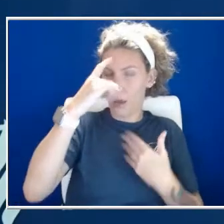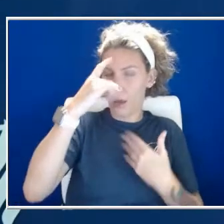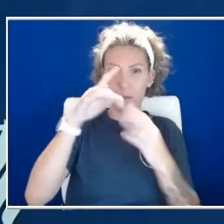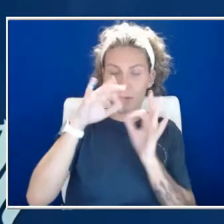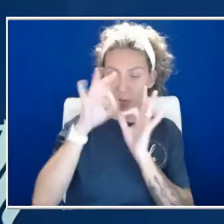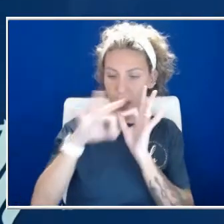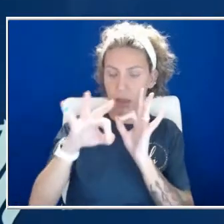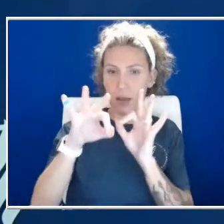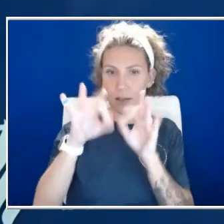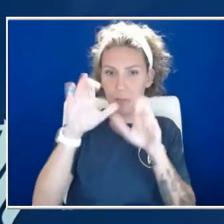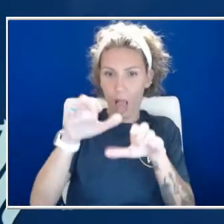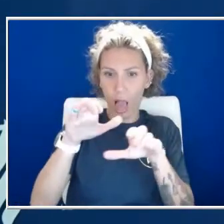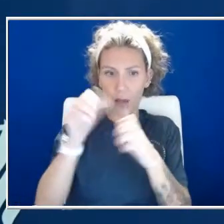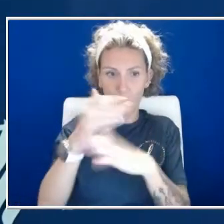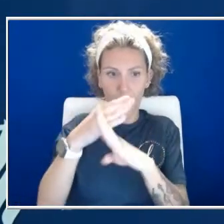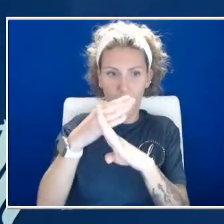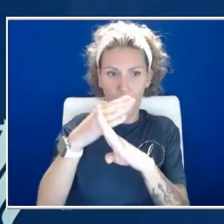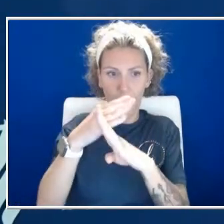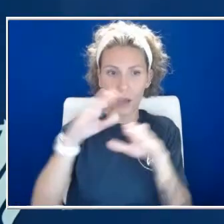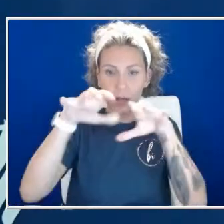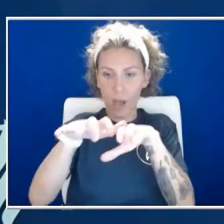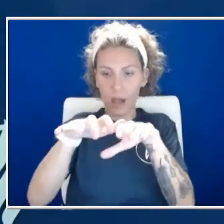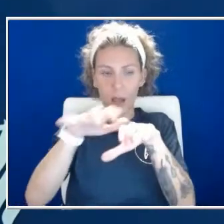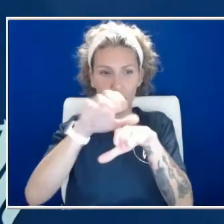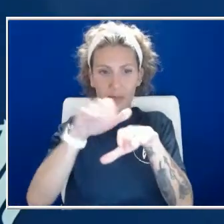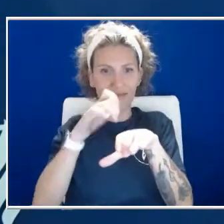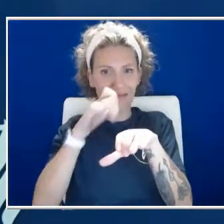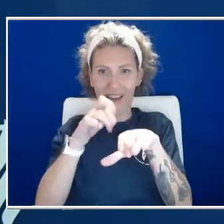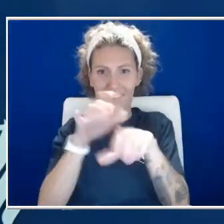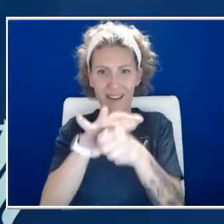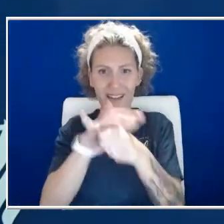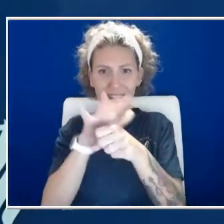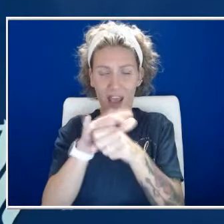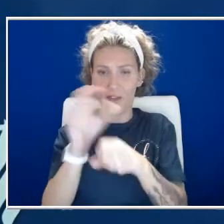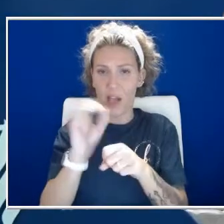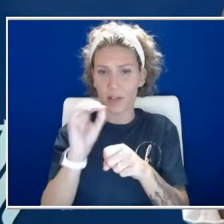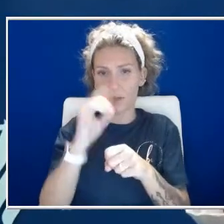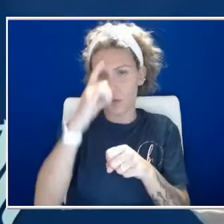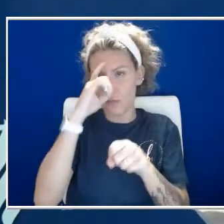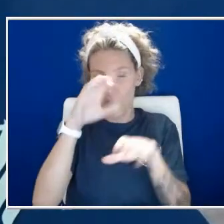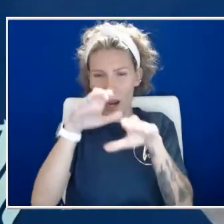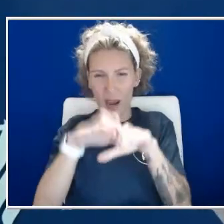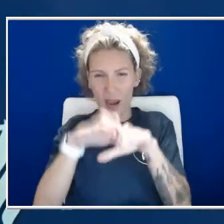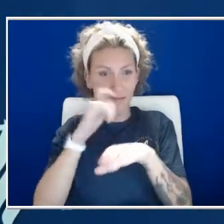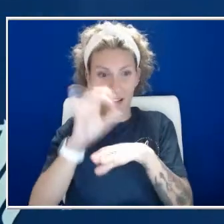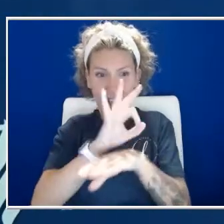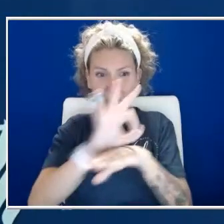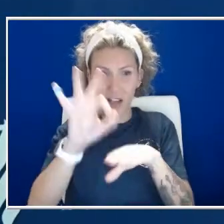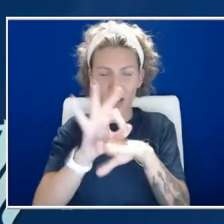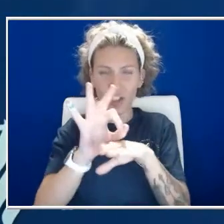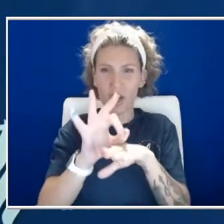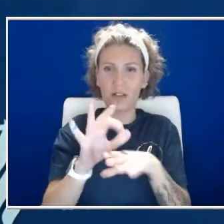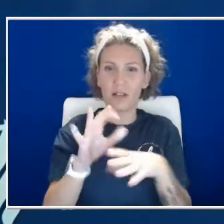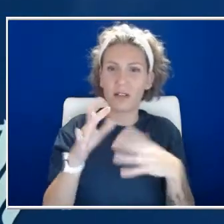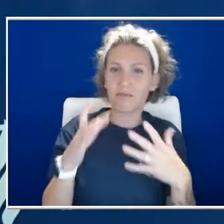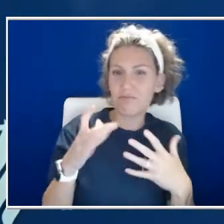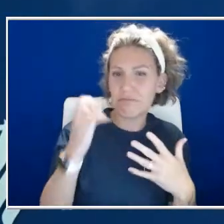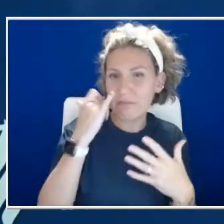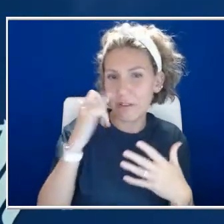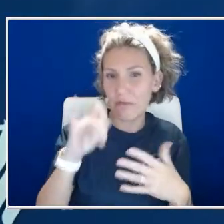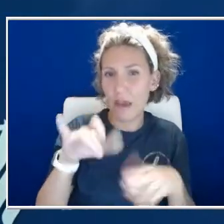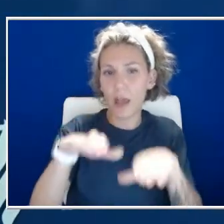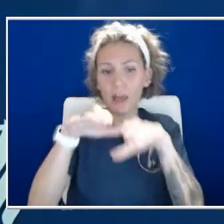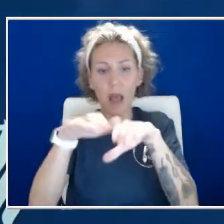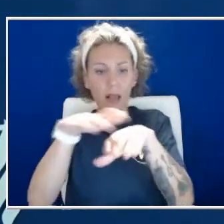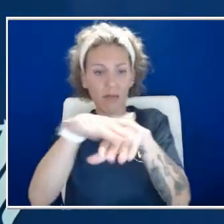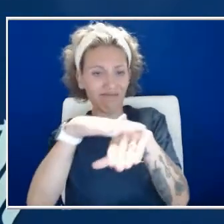vessel is not getting enough oxygen. So the brain is experiencing dysfunction. So if that area happens to be speech, your speech